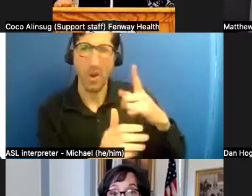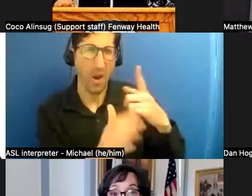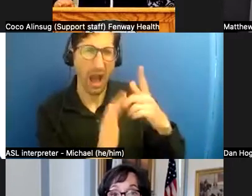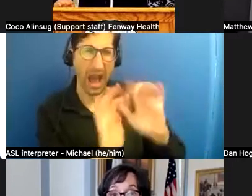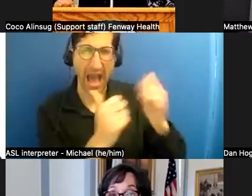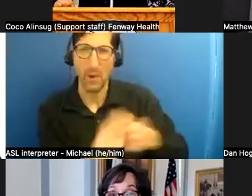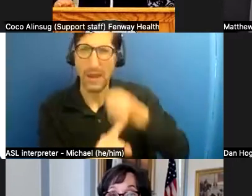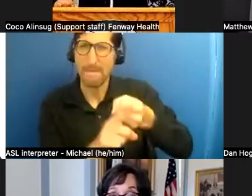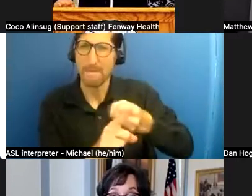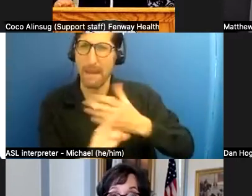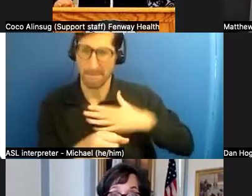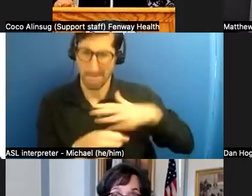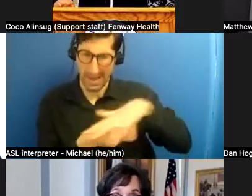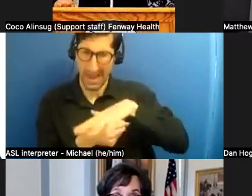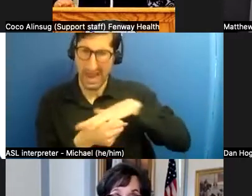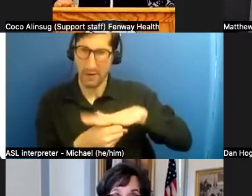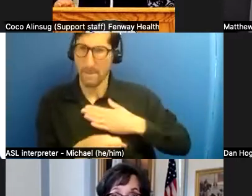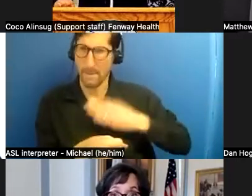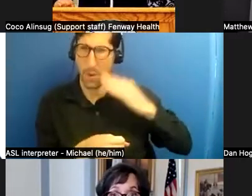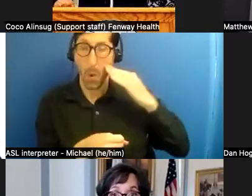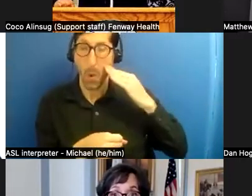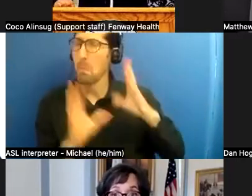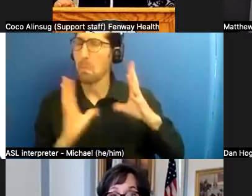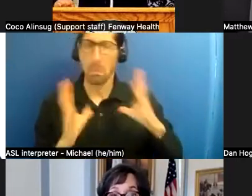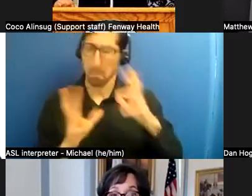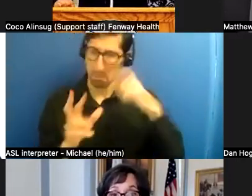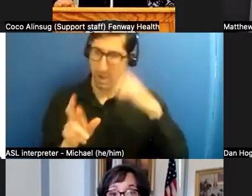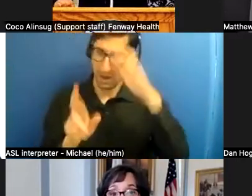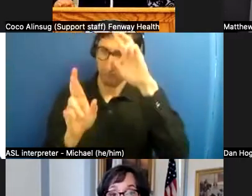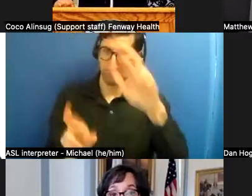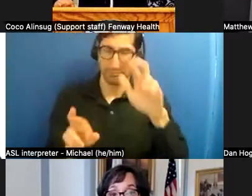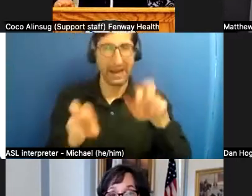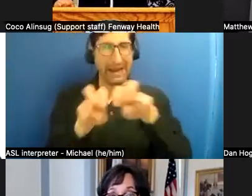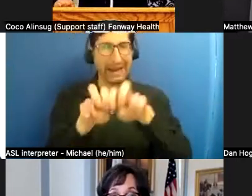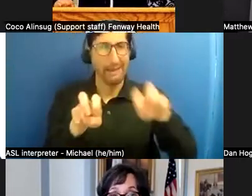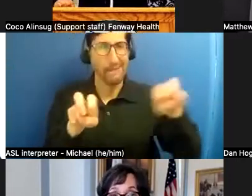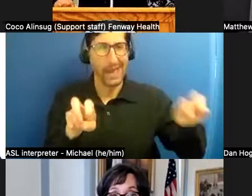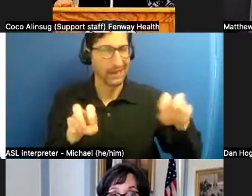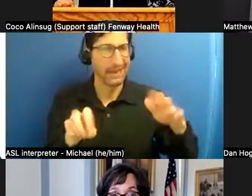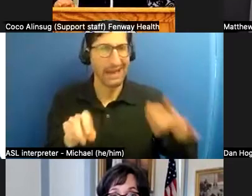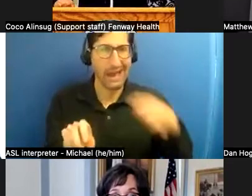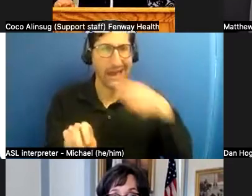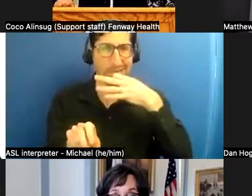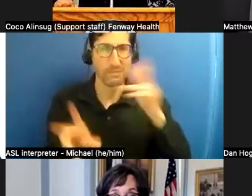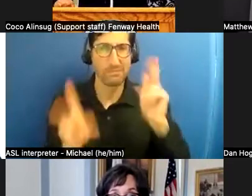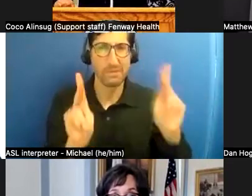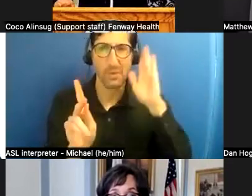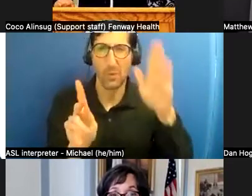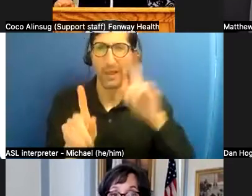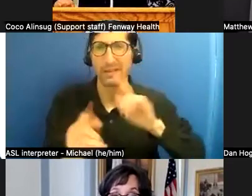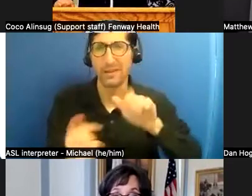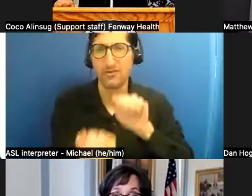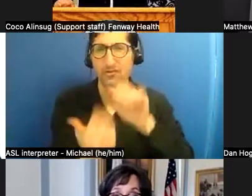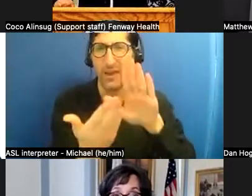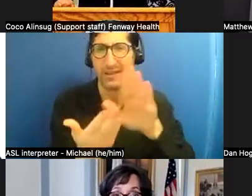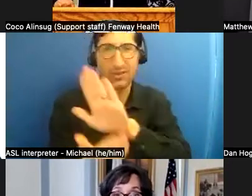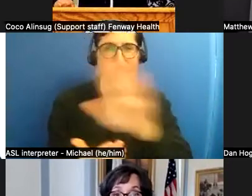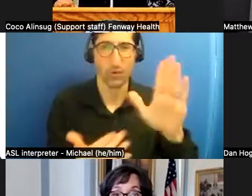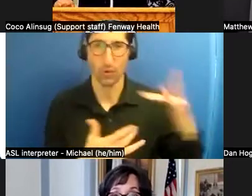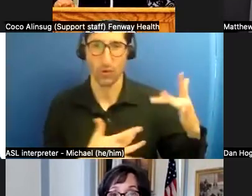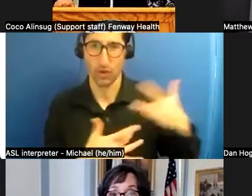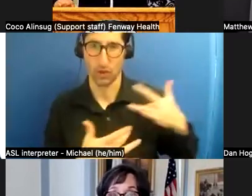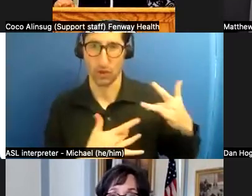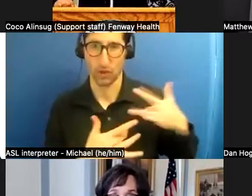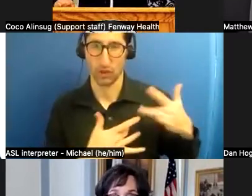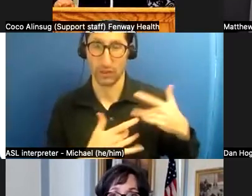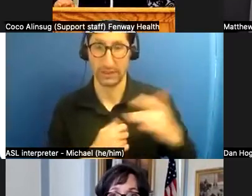I will leave it up to our panel of experts to speak to some of those concerns this evening. But if